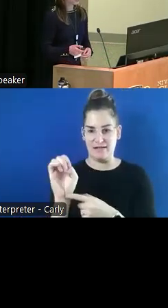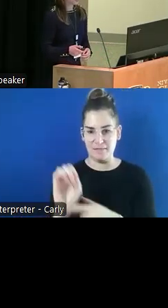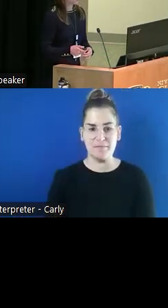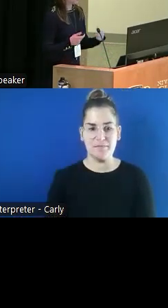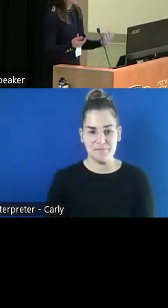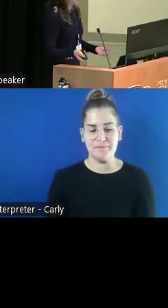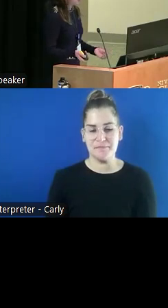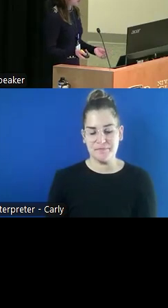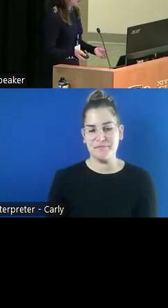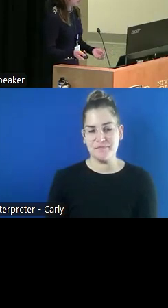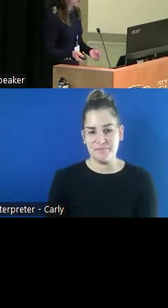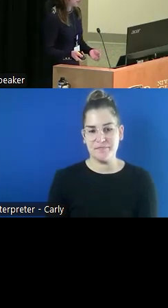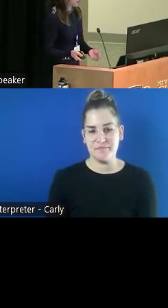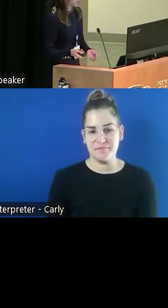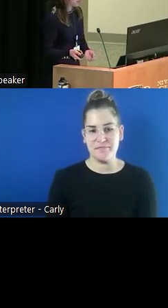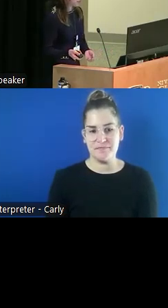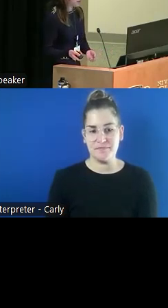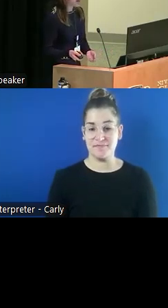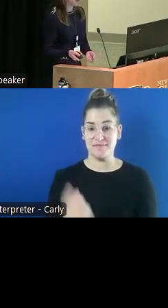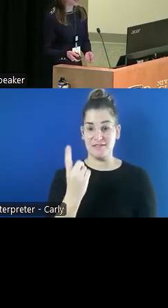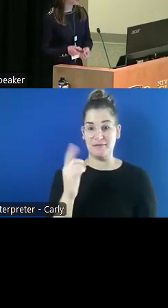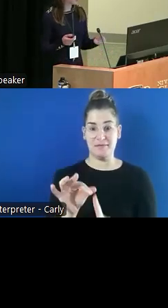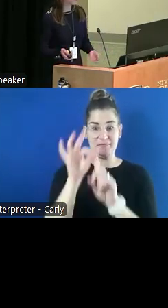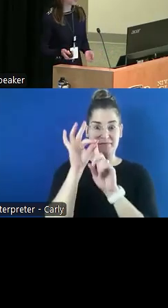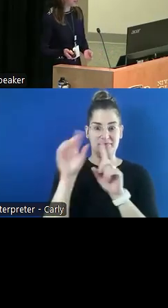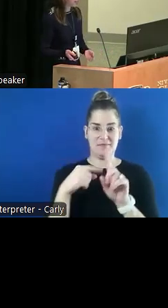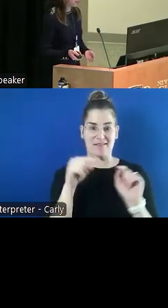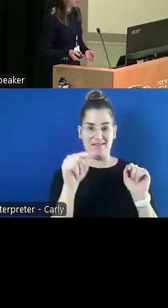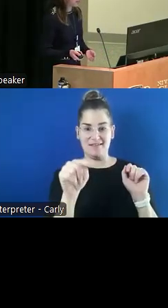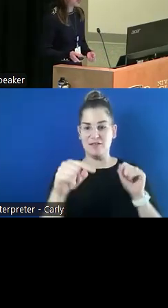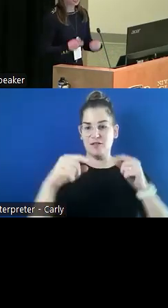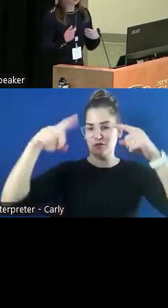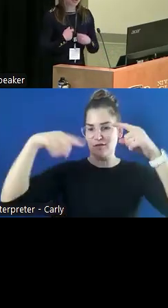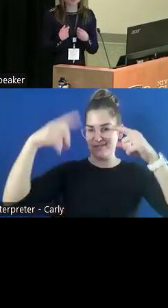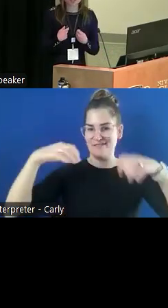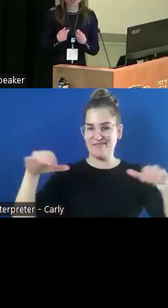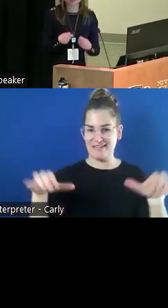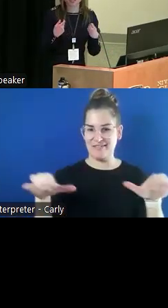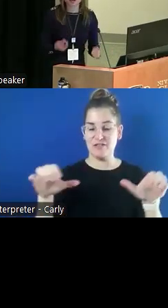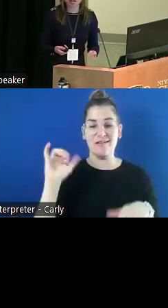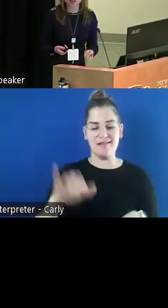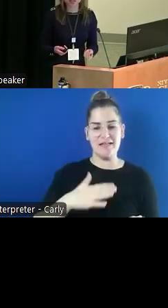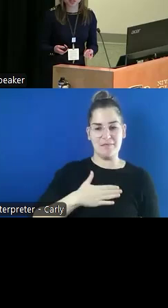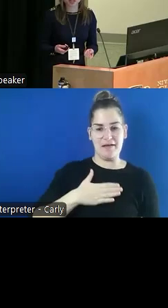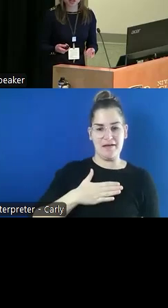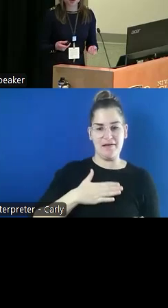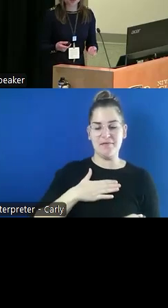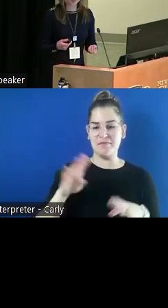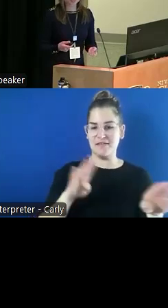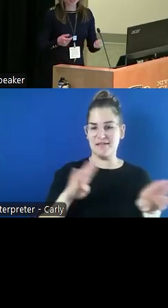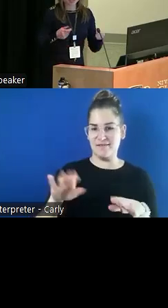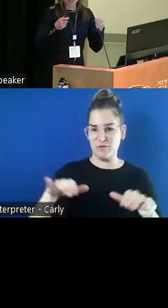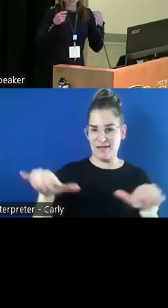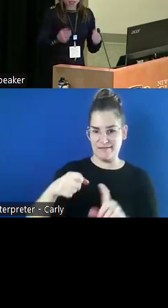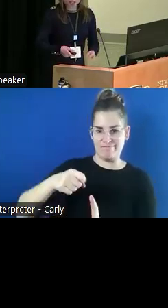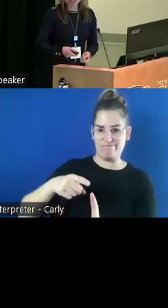Something that is novel to this therapy program is cognitive activation. And that's my version of behavioral activation, where we